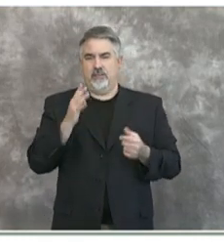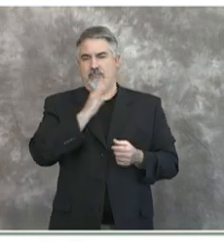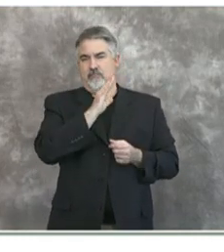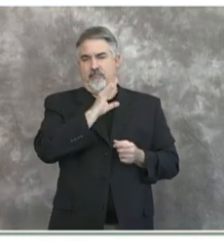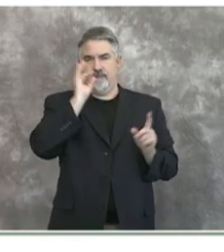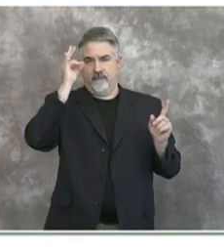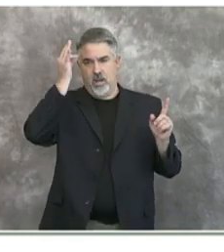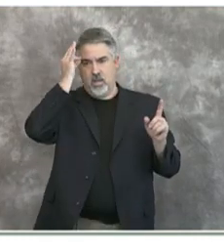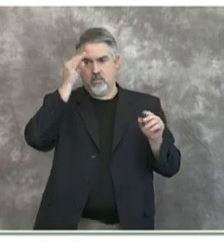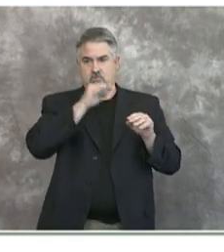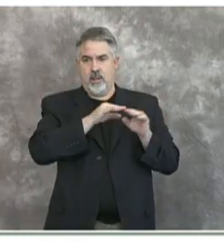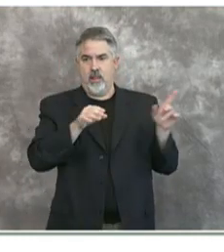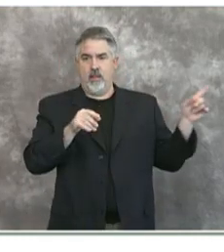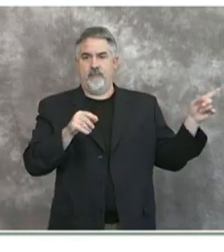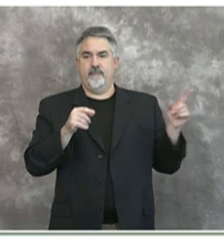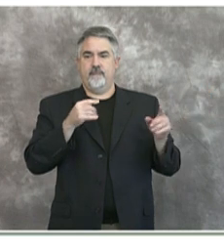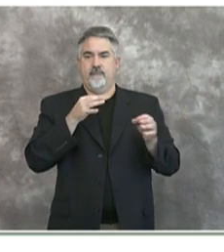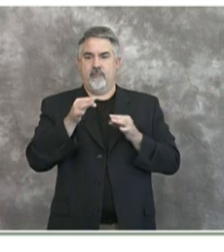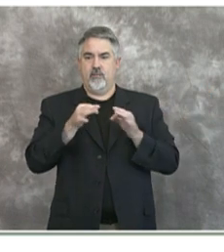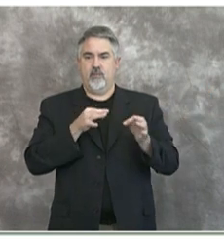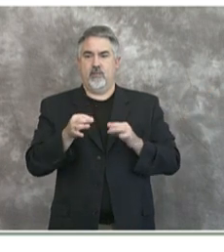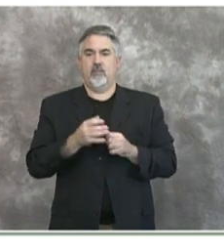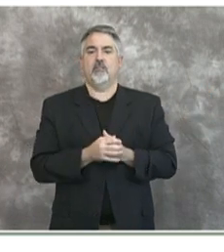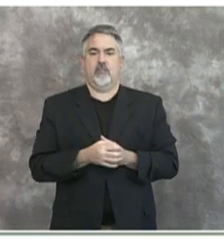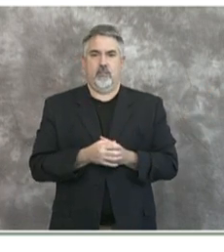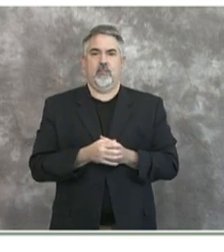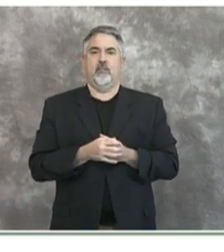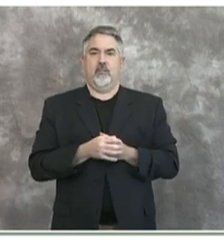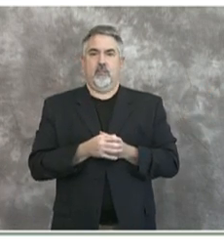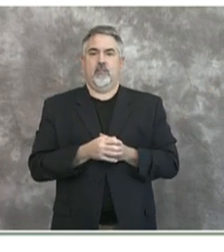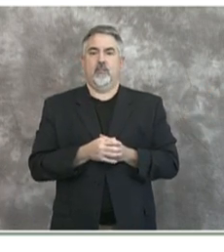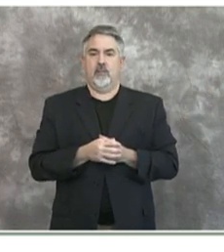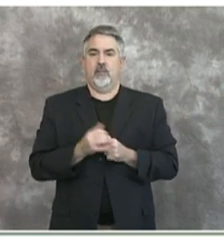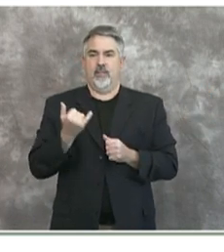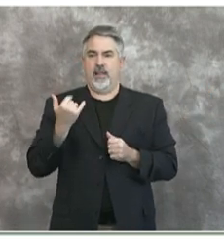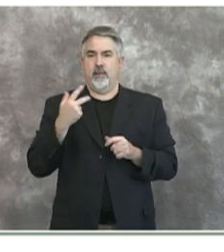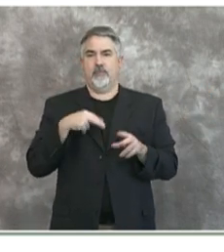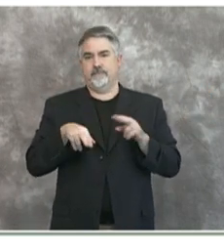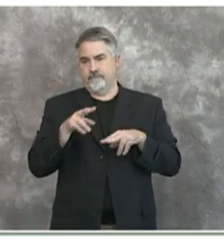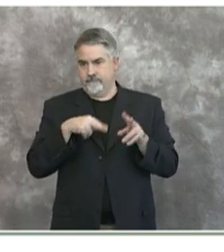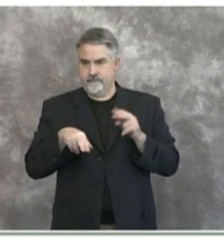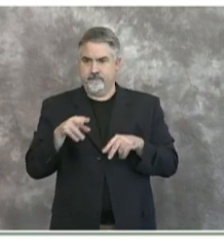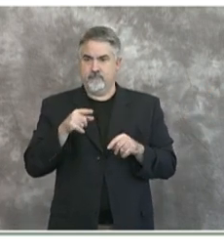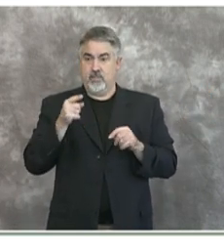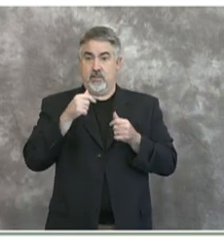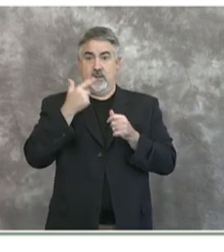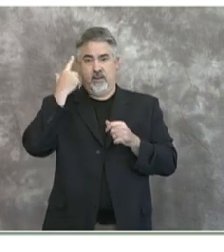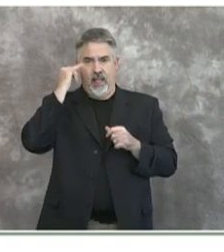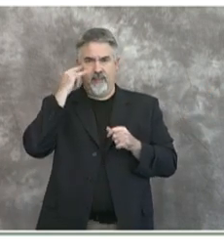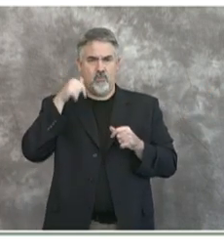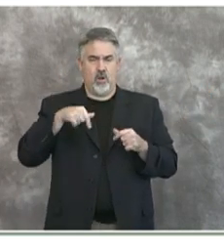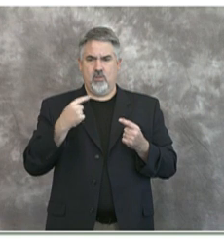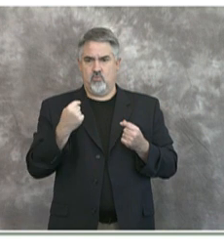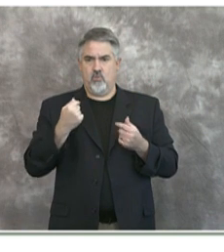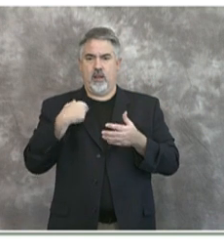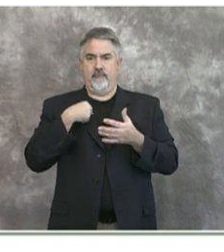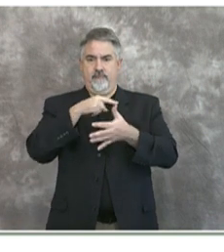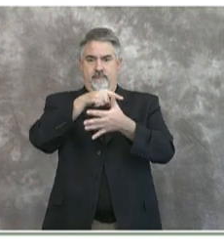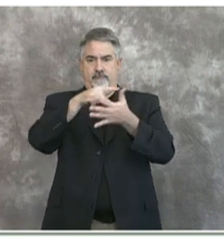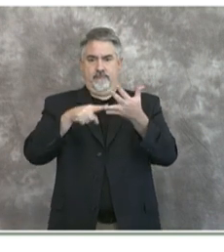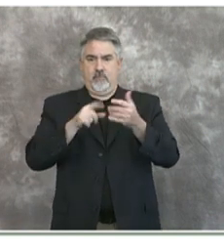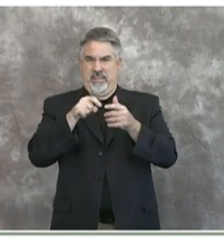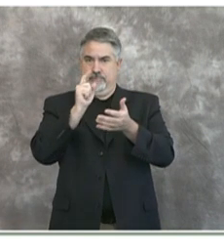roadmap to modify the stay-at-home order. In the guidelines, 5 metrics must be met before states and